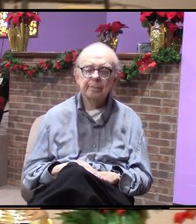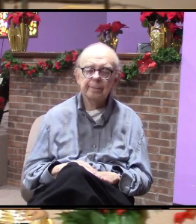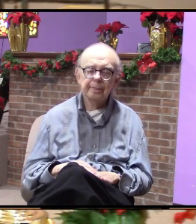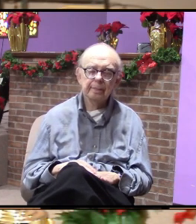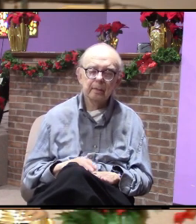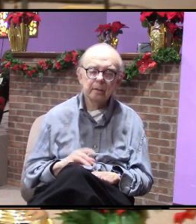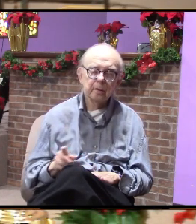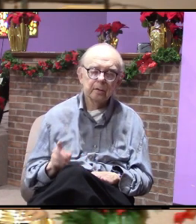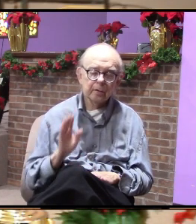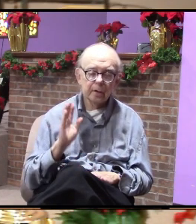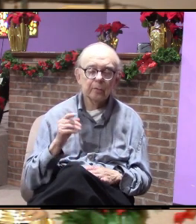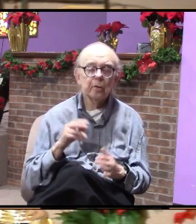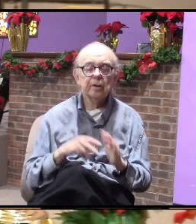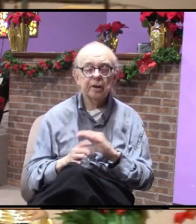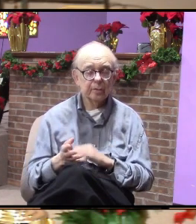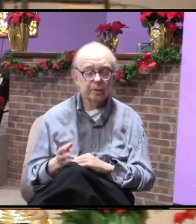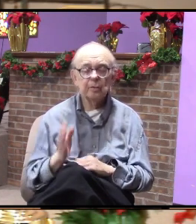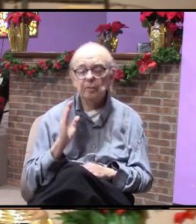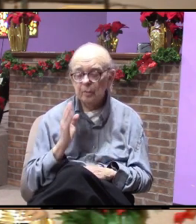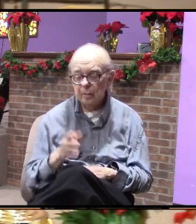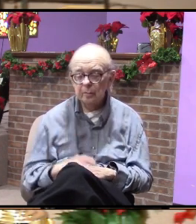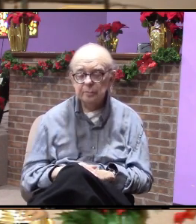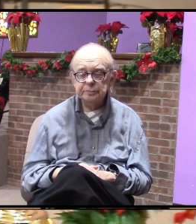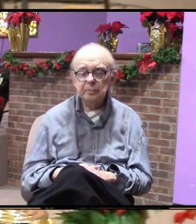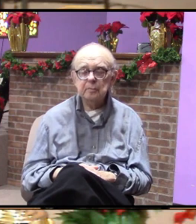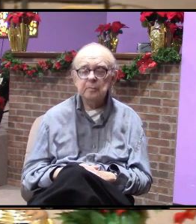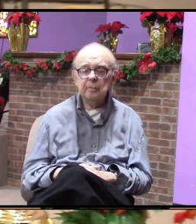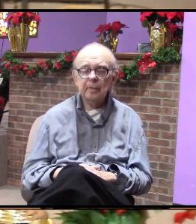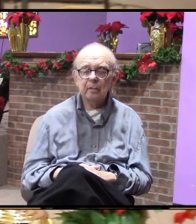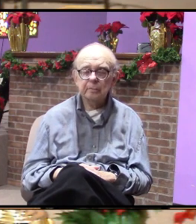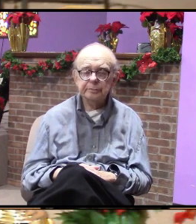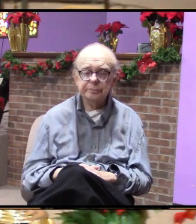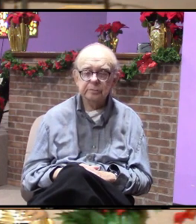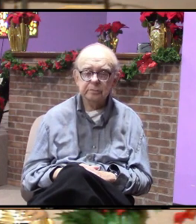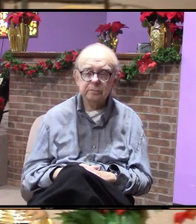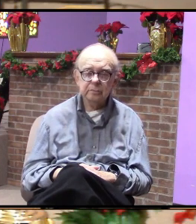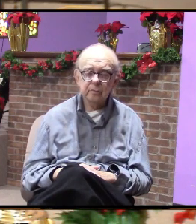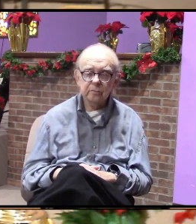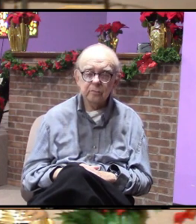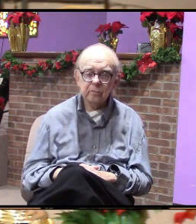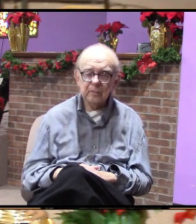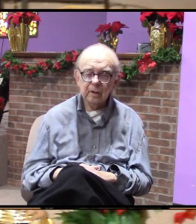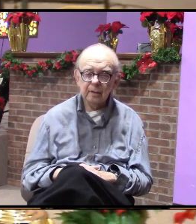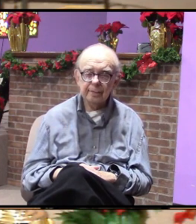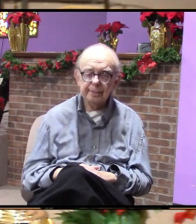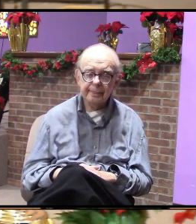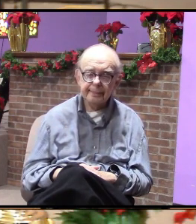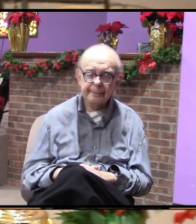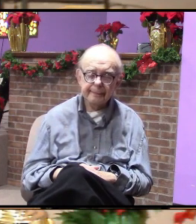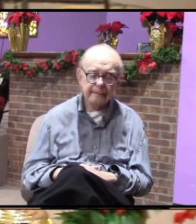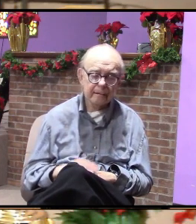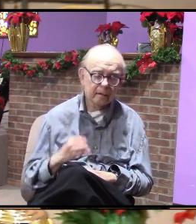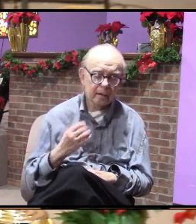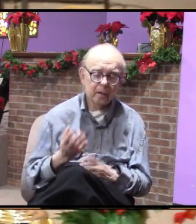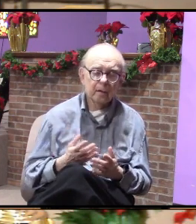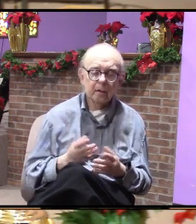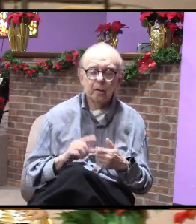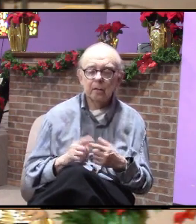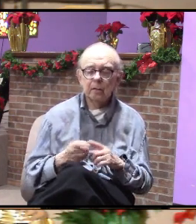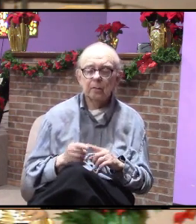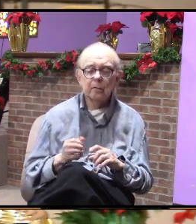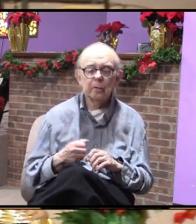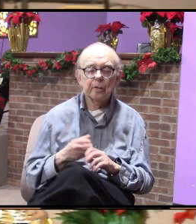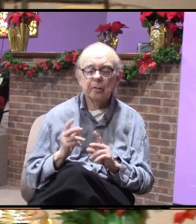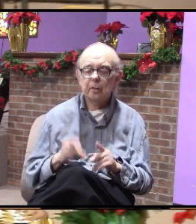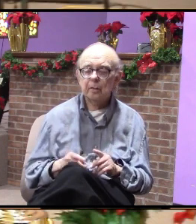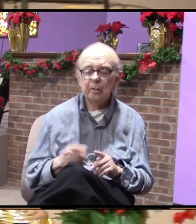They will kill you. We want to be friends with